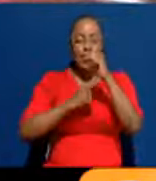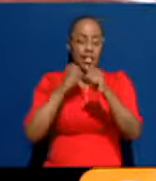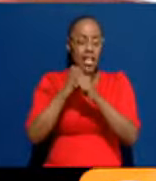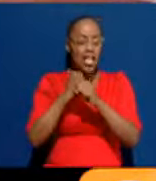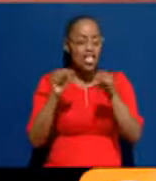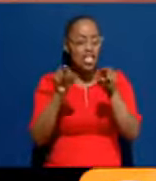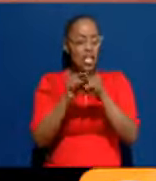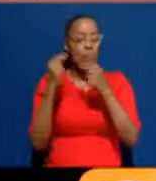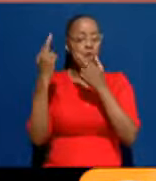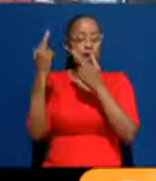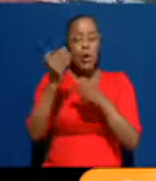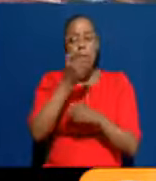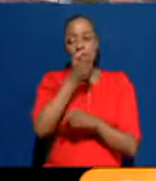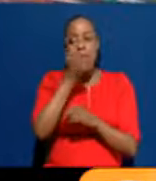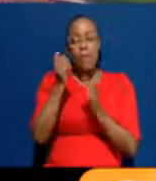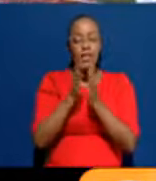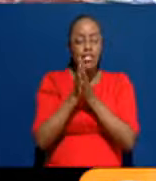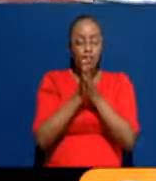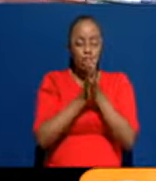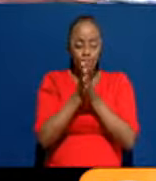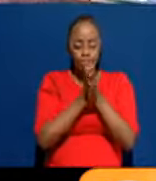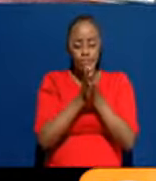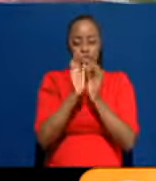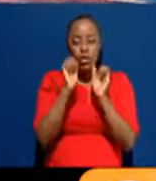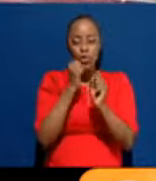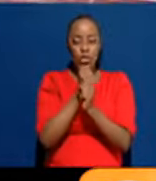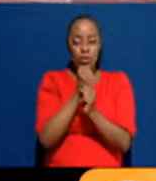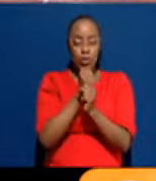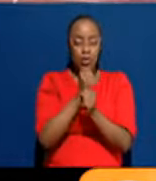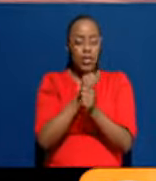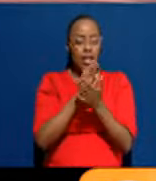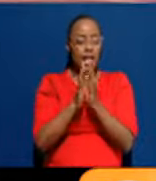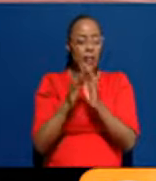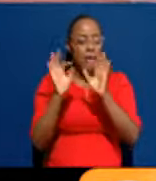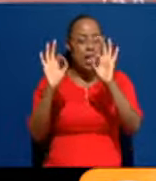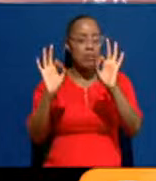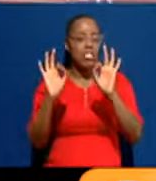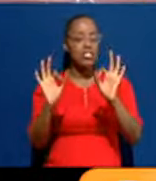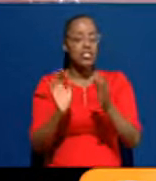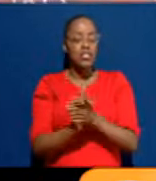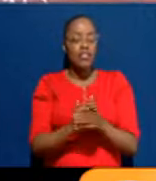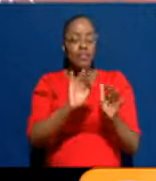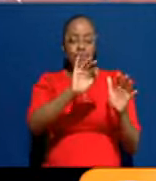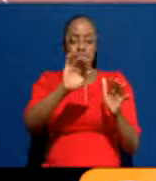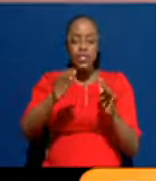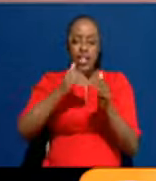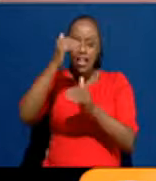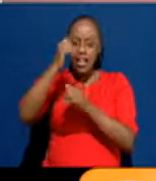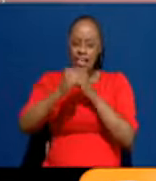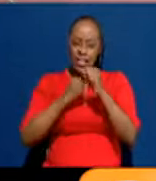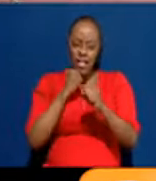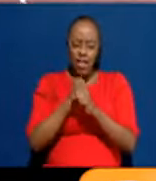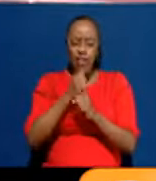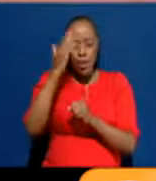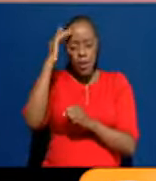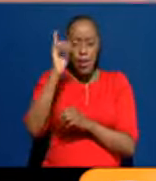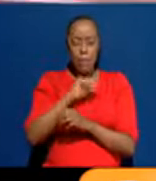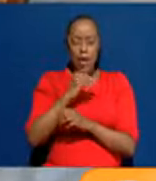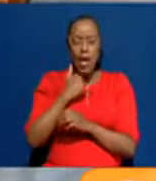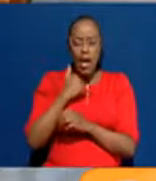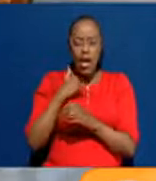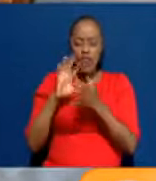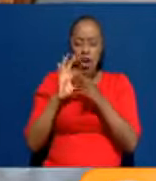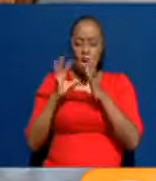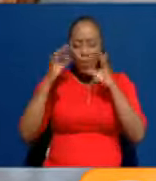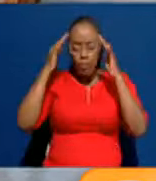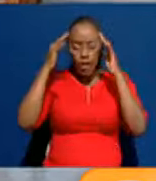We hope for the best and we look forward to bring back the world record back home. Now, speaking of next year, I know you have the Olympics, you're